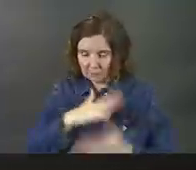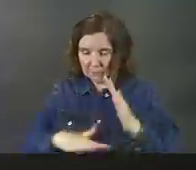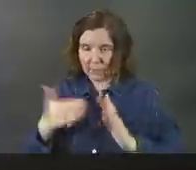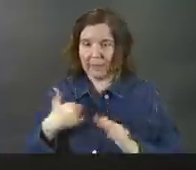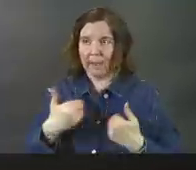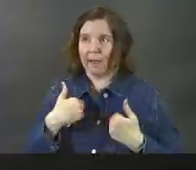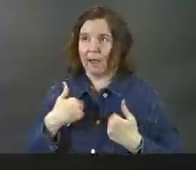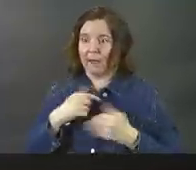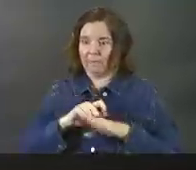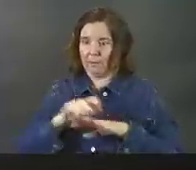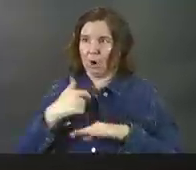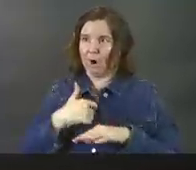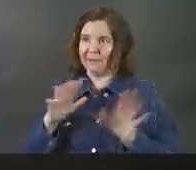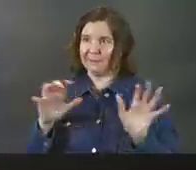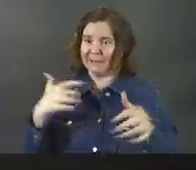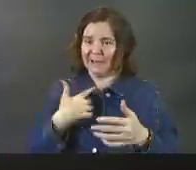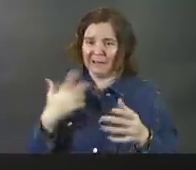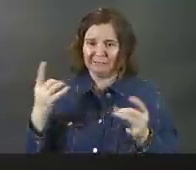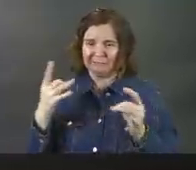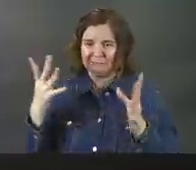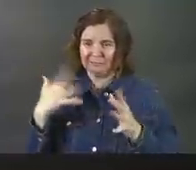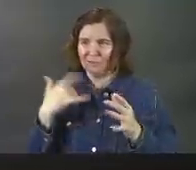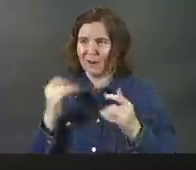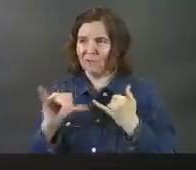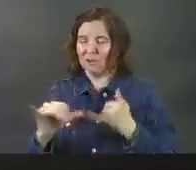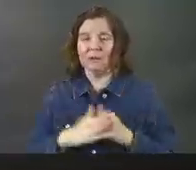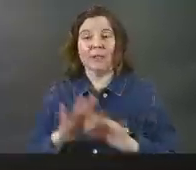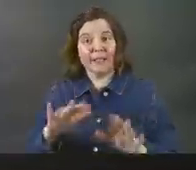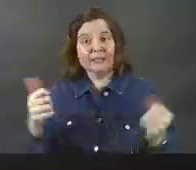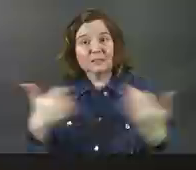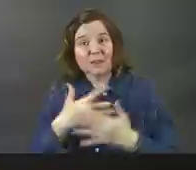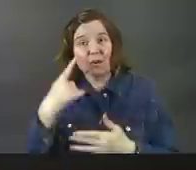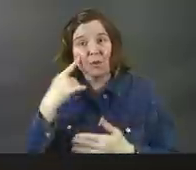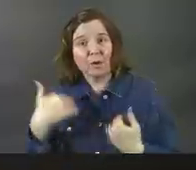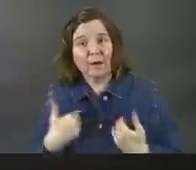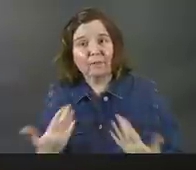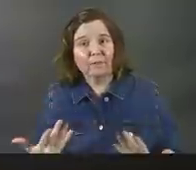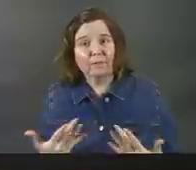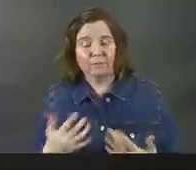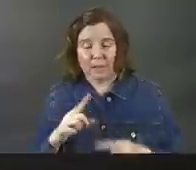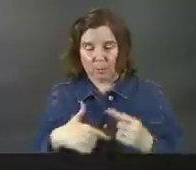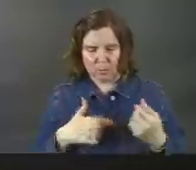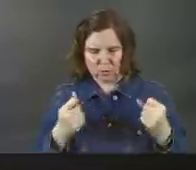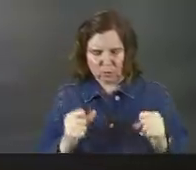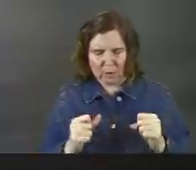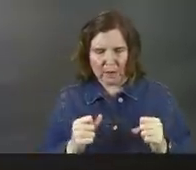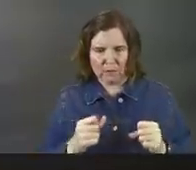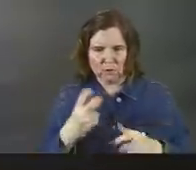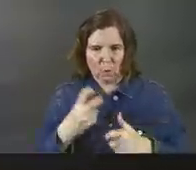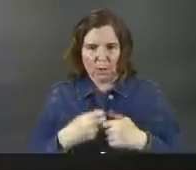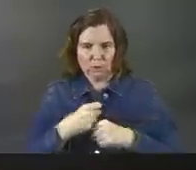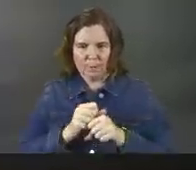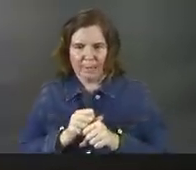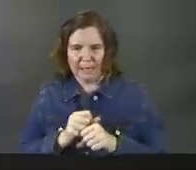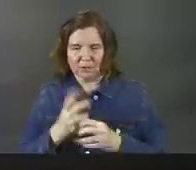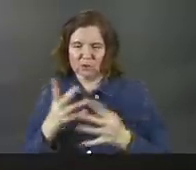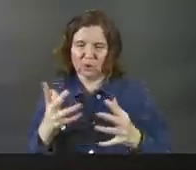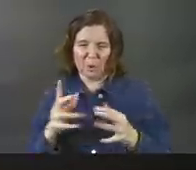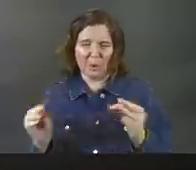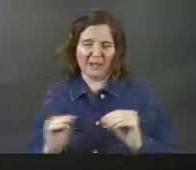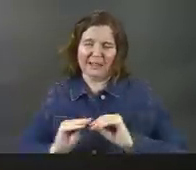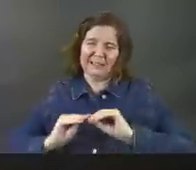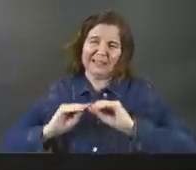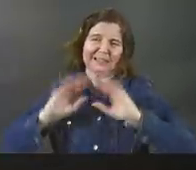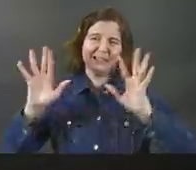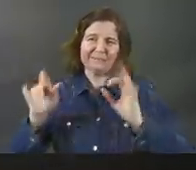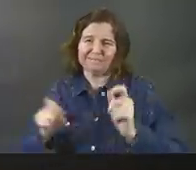of the beast and now I'm doomed forever? Like, that's a scary thought to have. And when we try so hard to make this so crystal